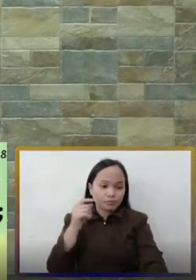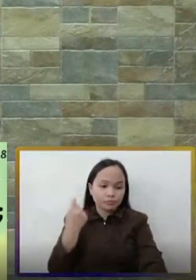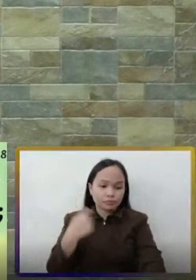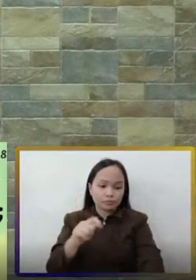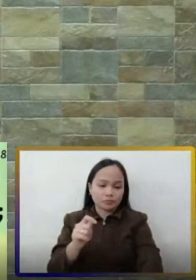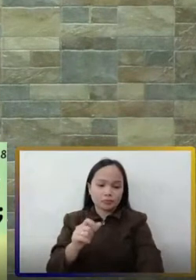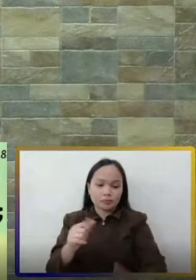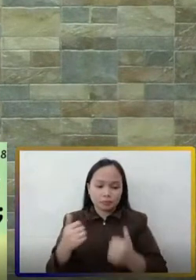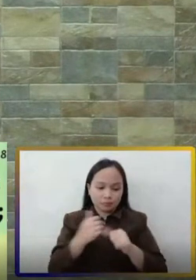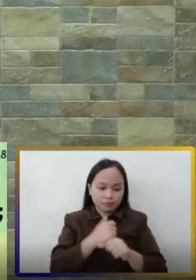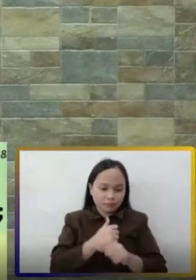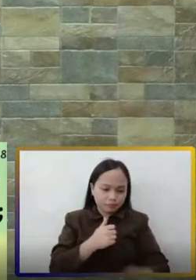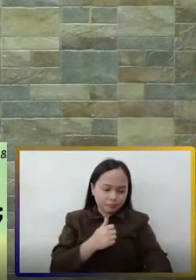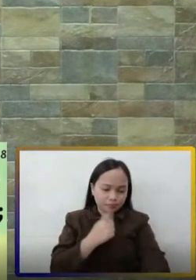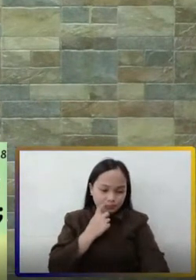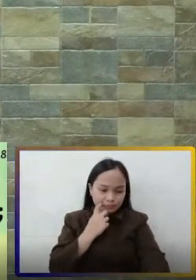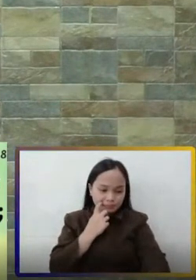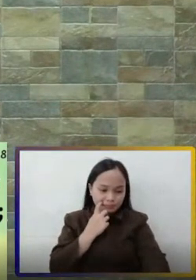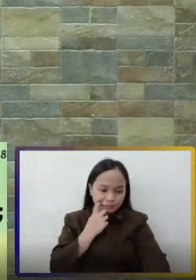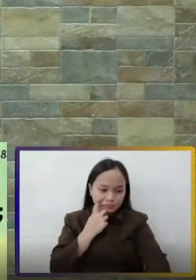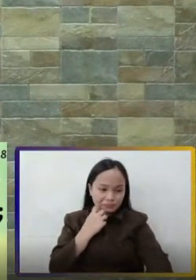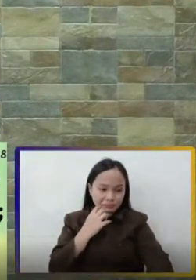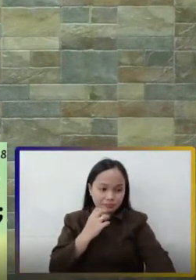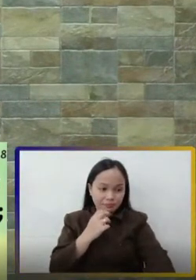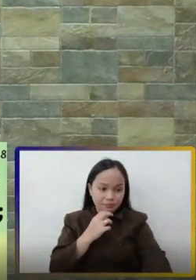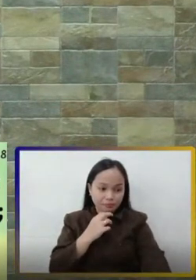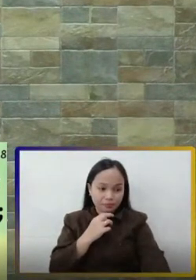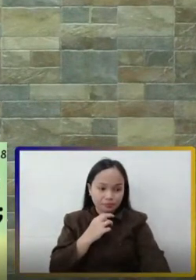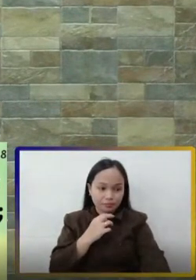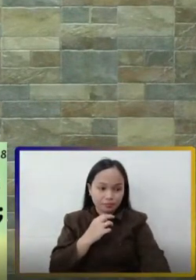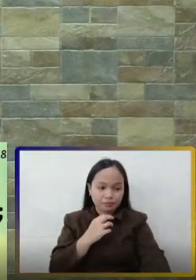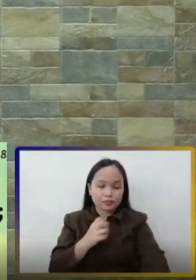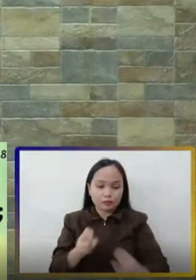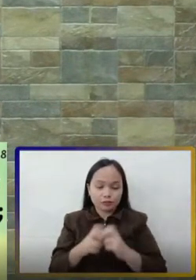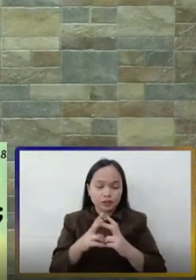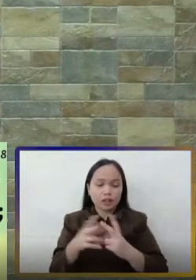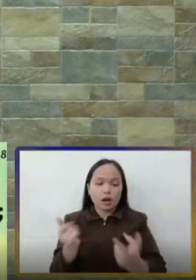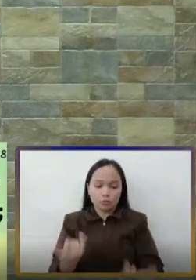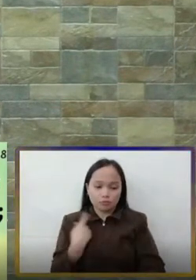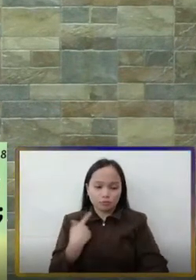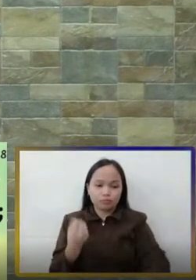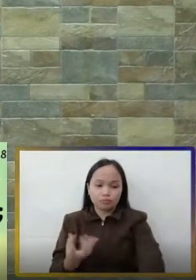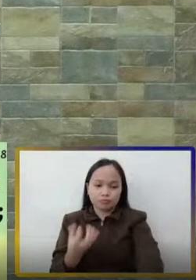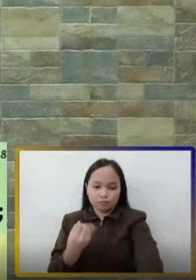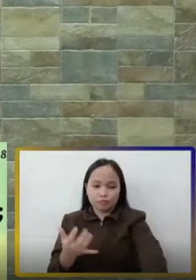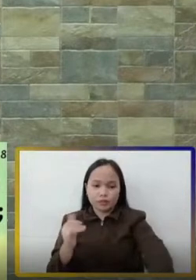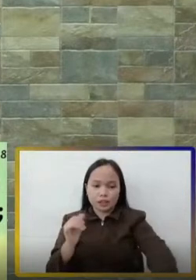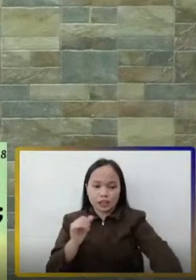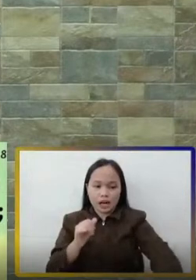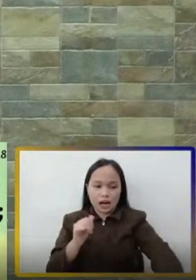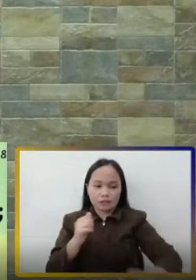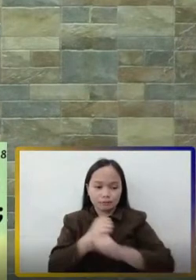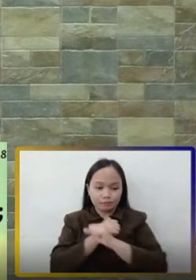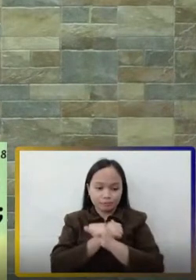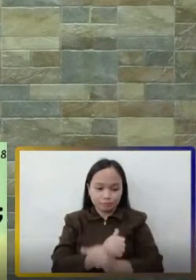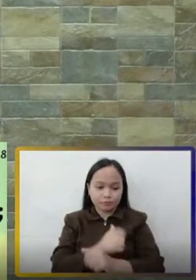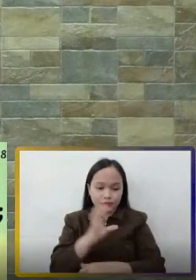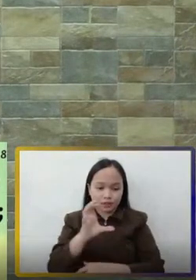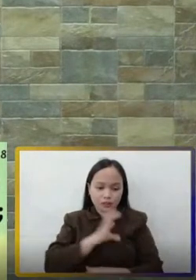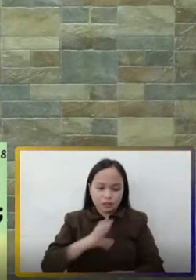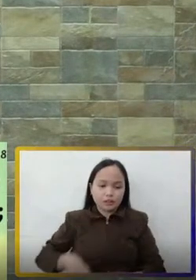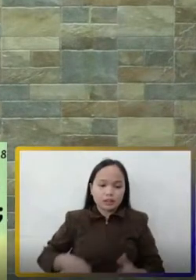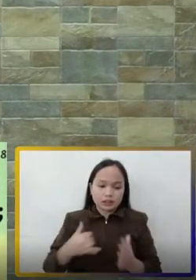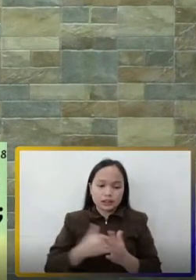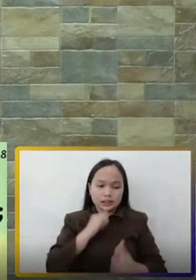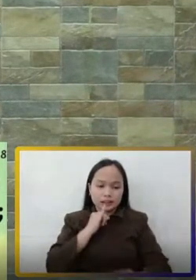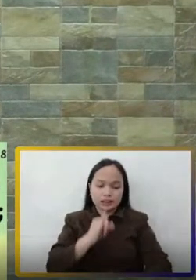come, even now are there many Antichrist, whereby we know that it